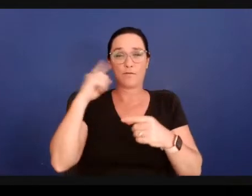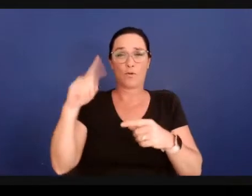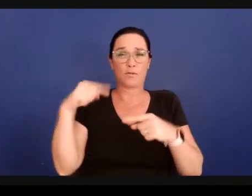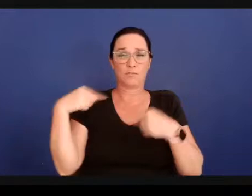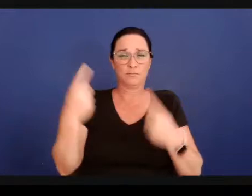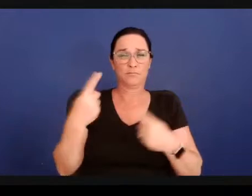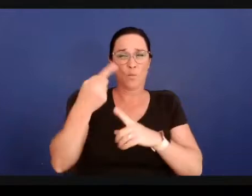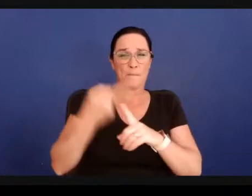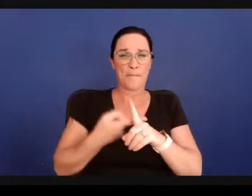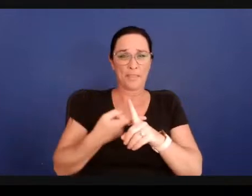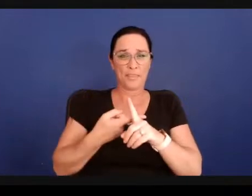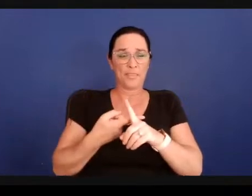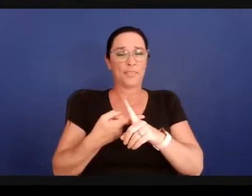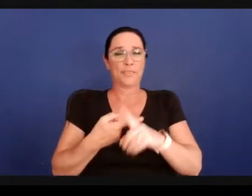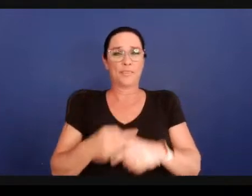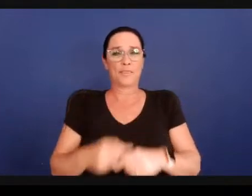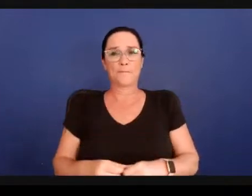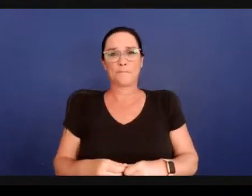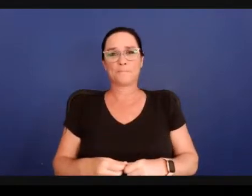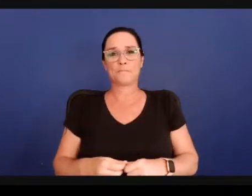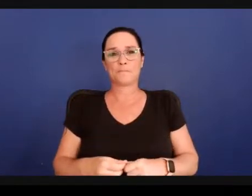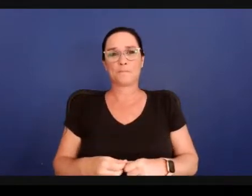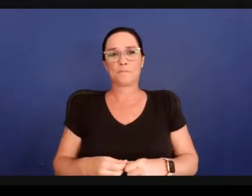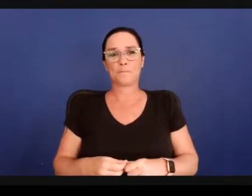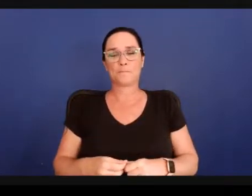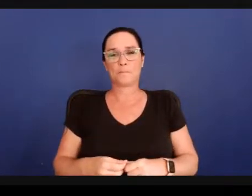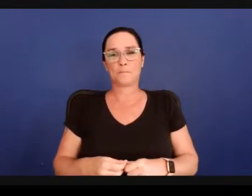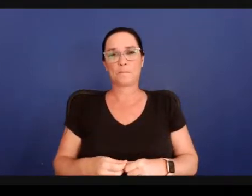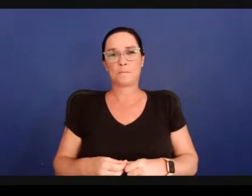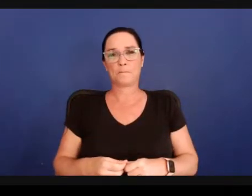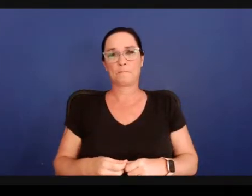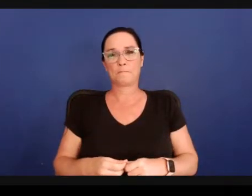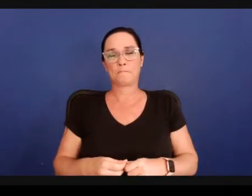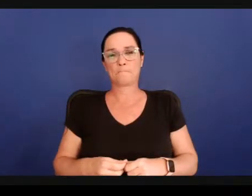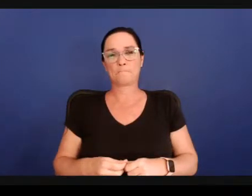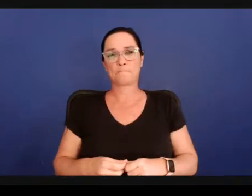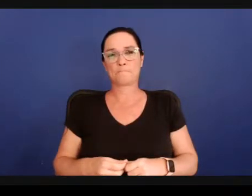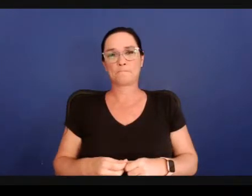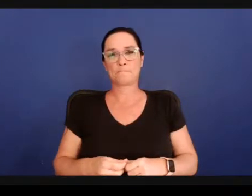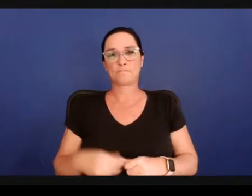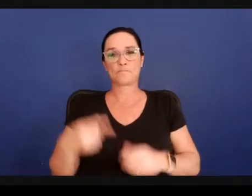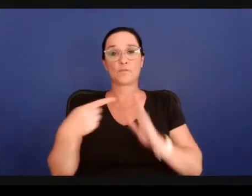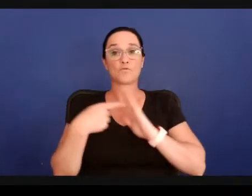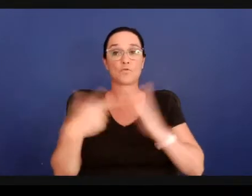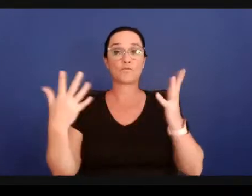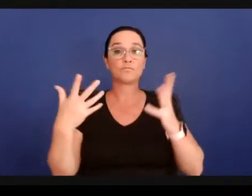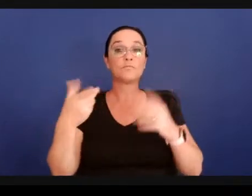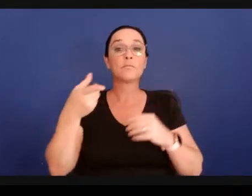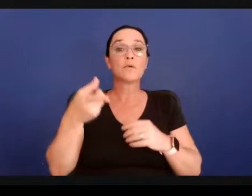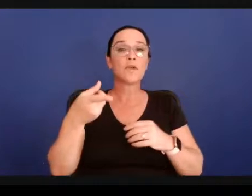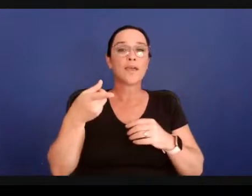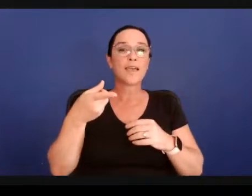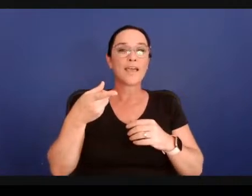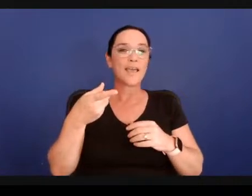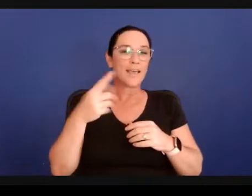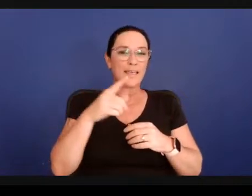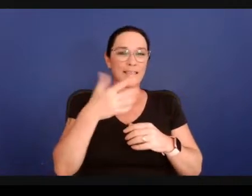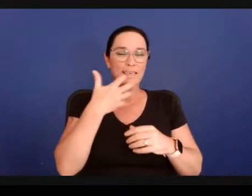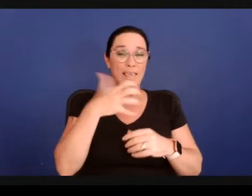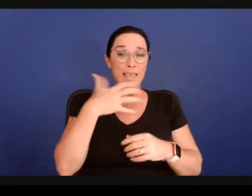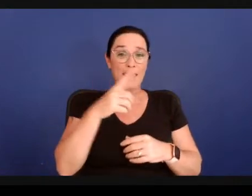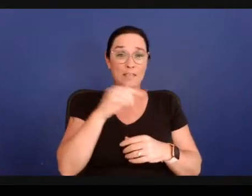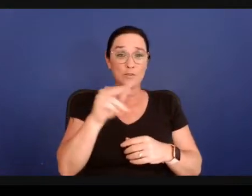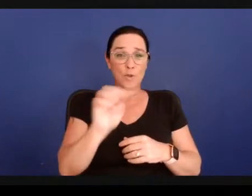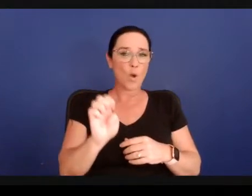up, or the last couple of weeks here since the camera's been up, showing how these zones of heat are really not moving at all. You can see how they stay